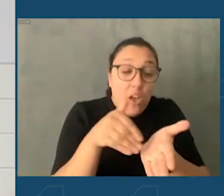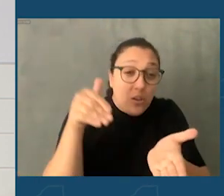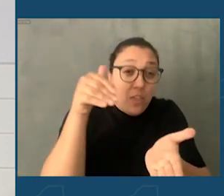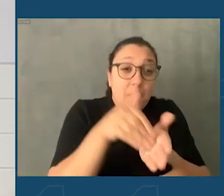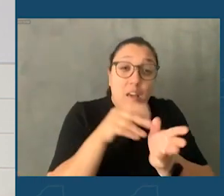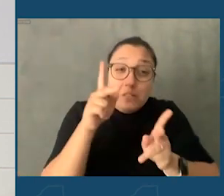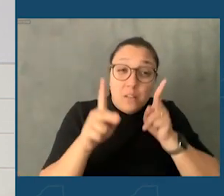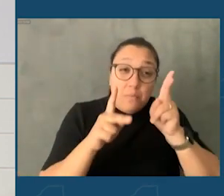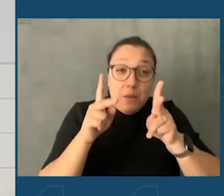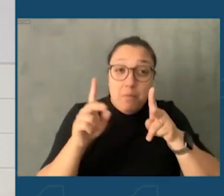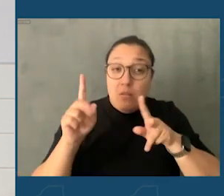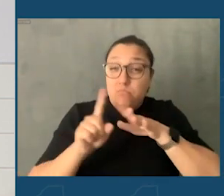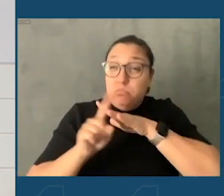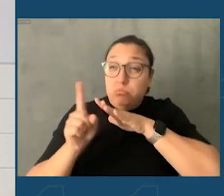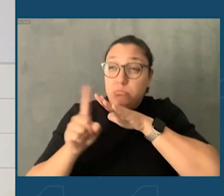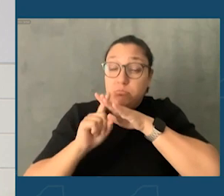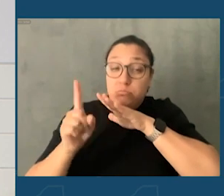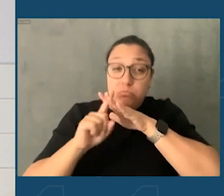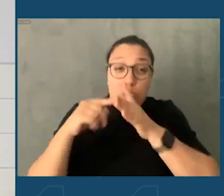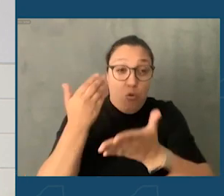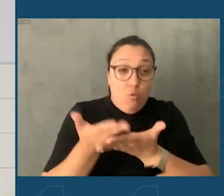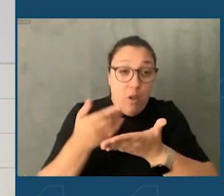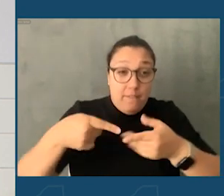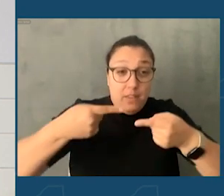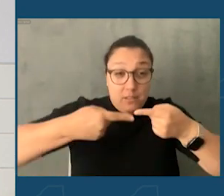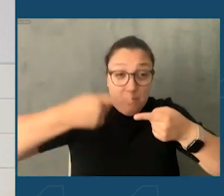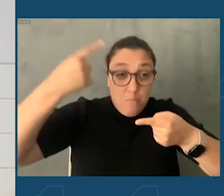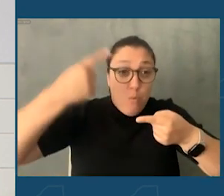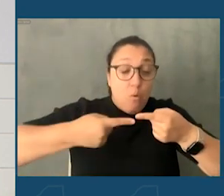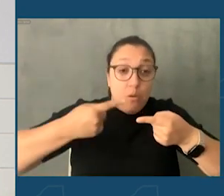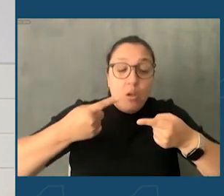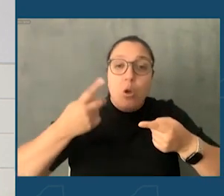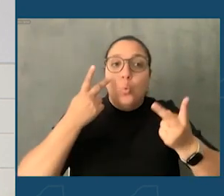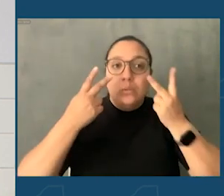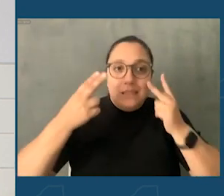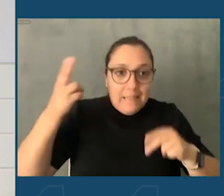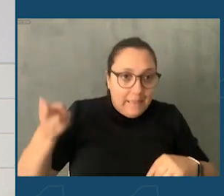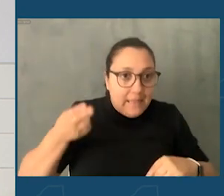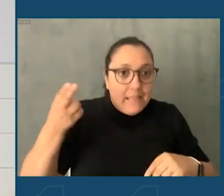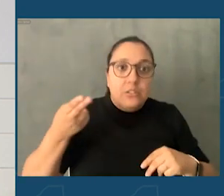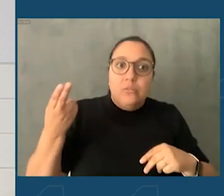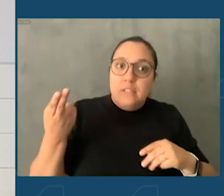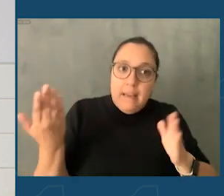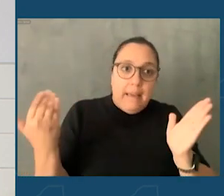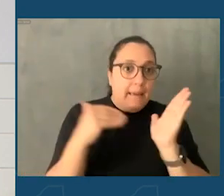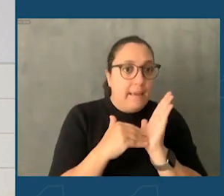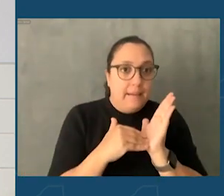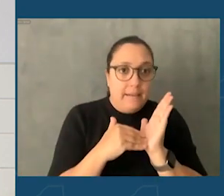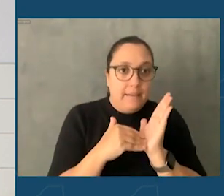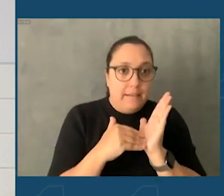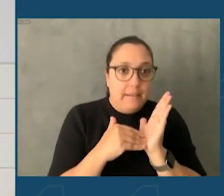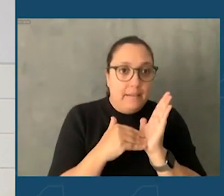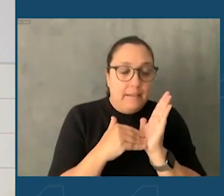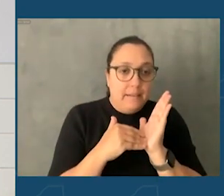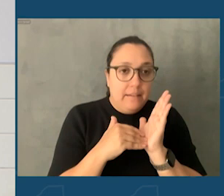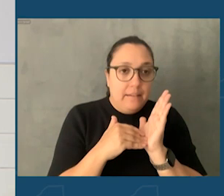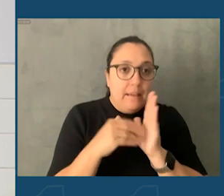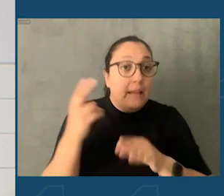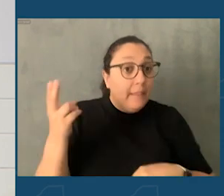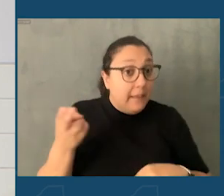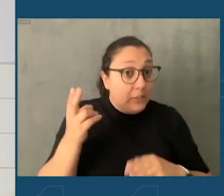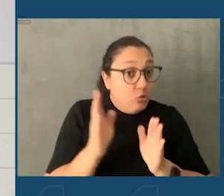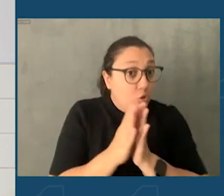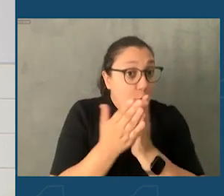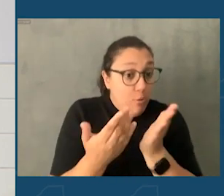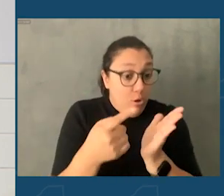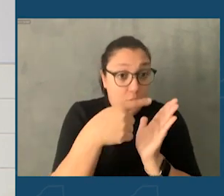border. We see history in motion once more. And the history books are going to judge us based on